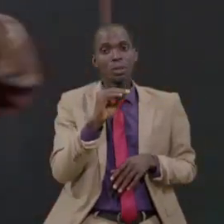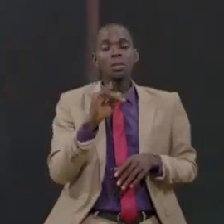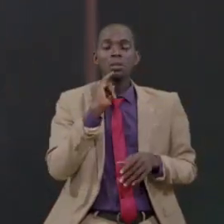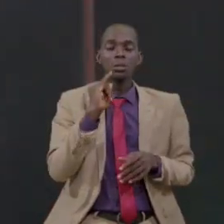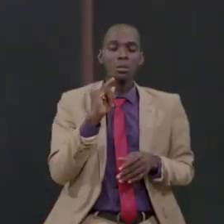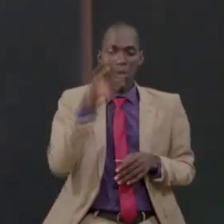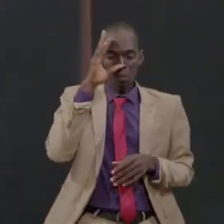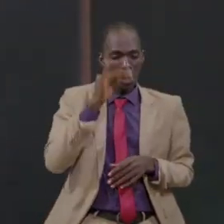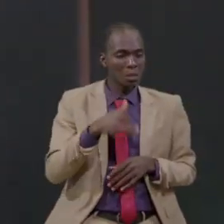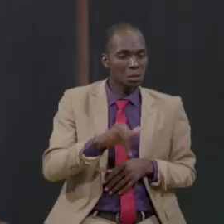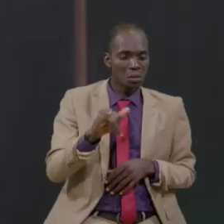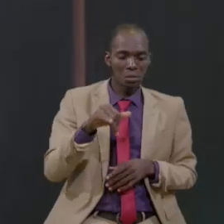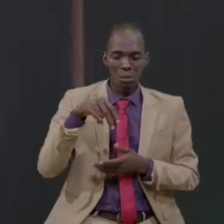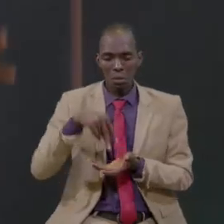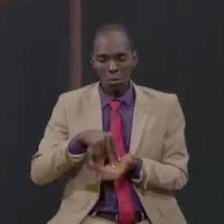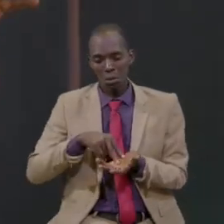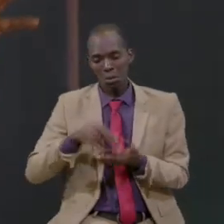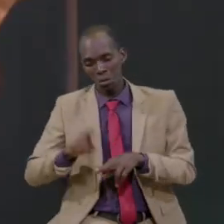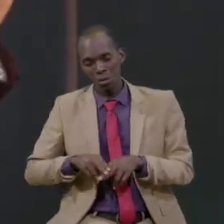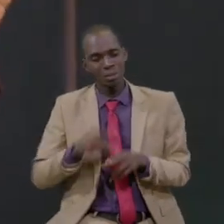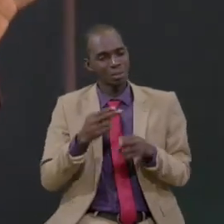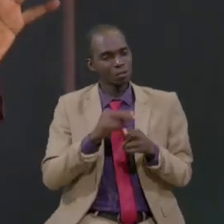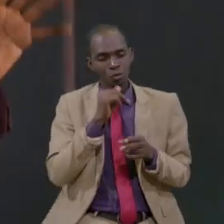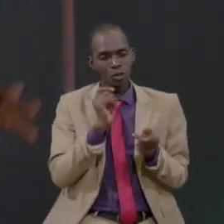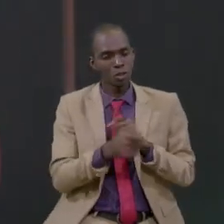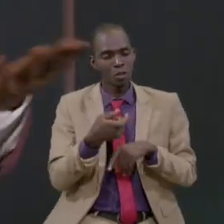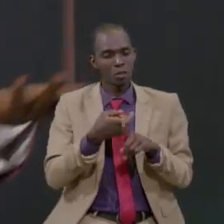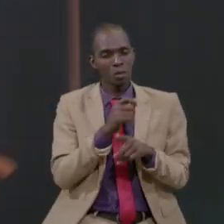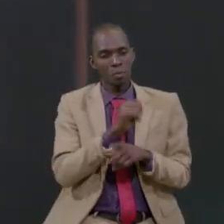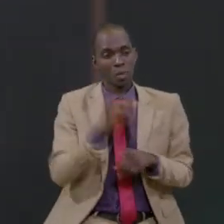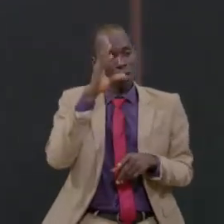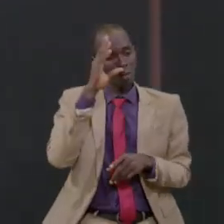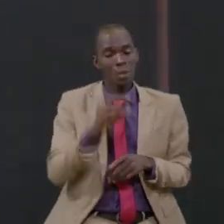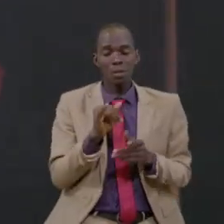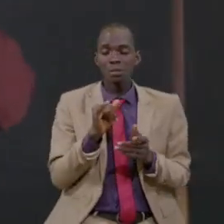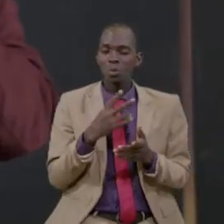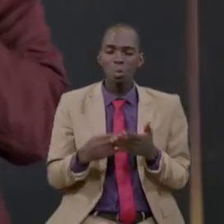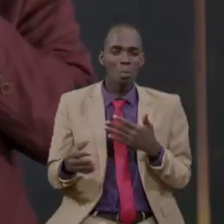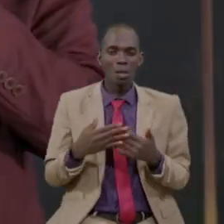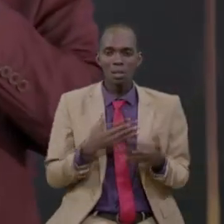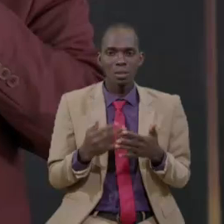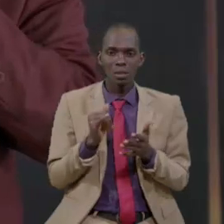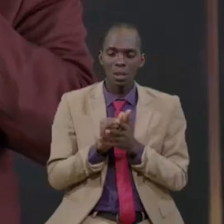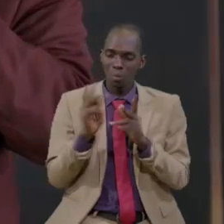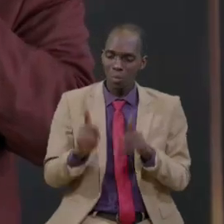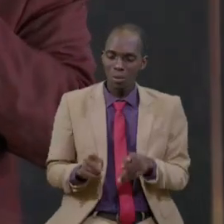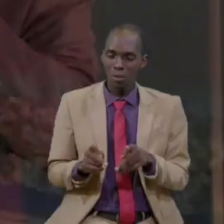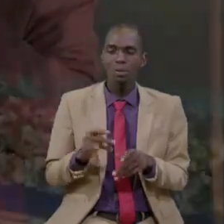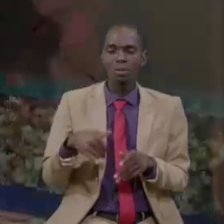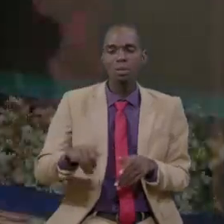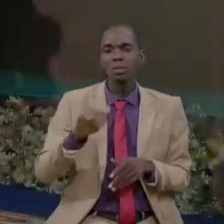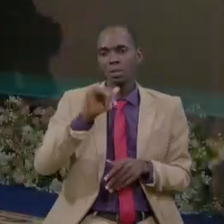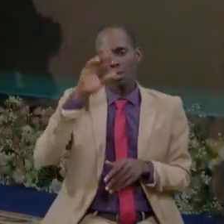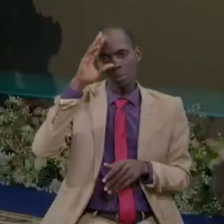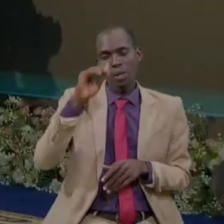in the sea or getting into the well or is whatever, is still a man. Many people have taken the title